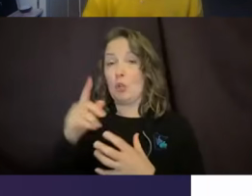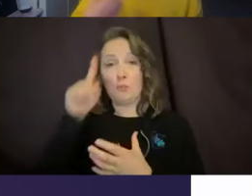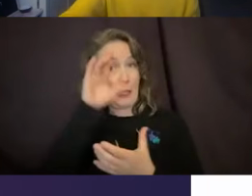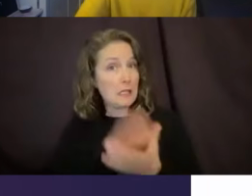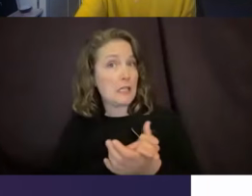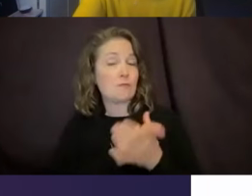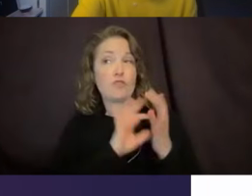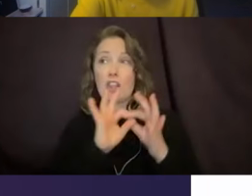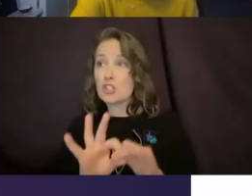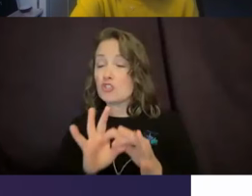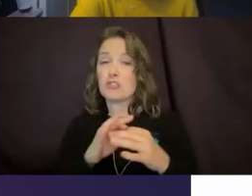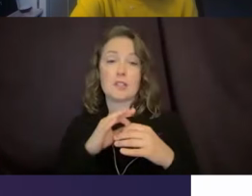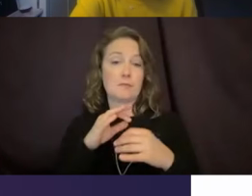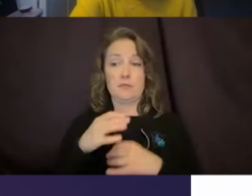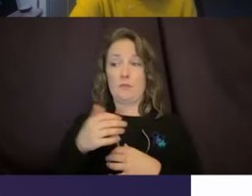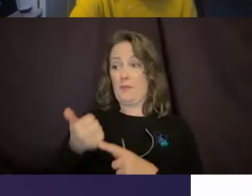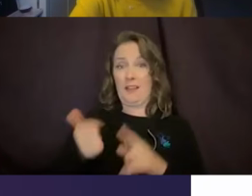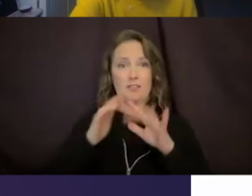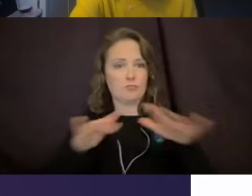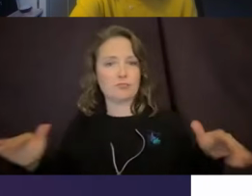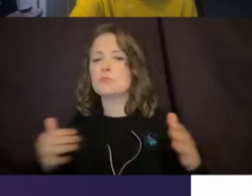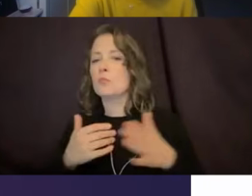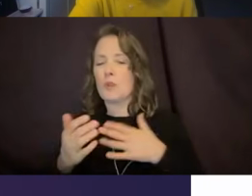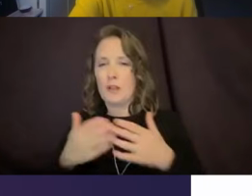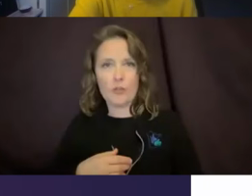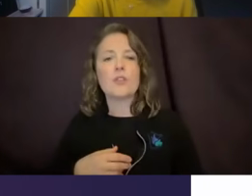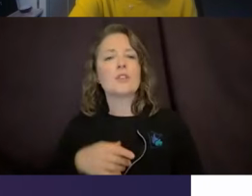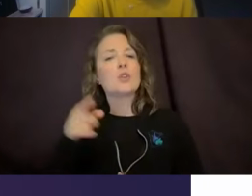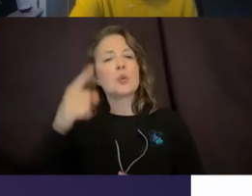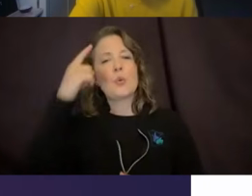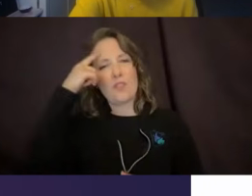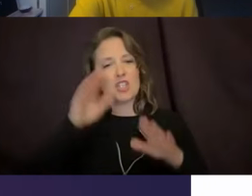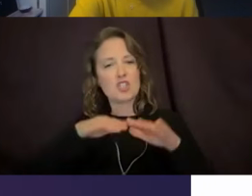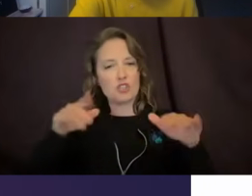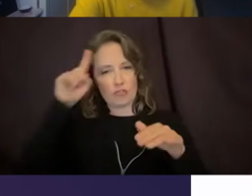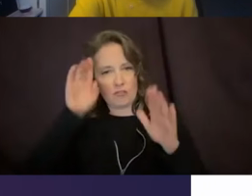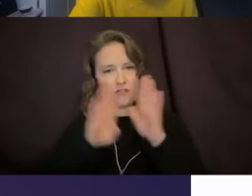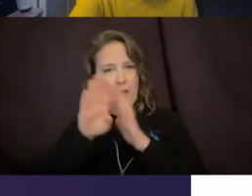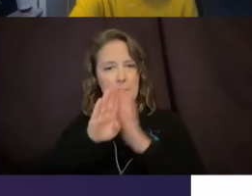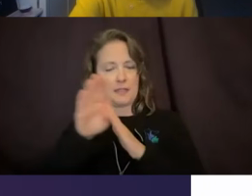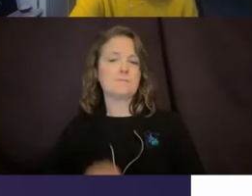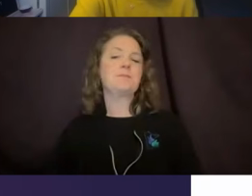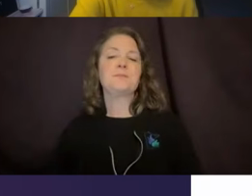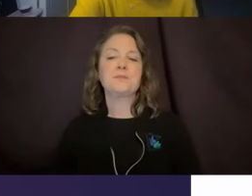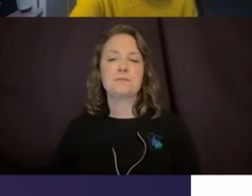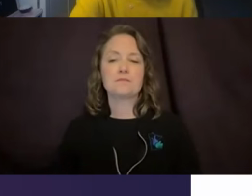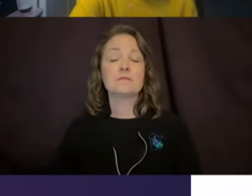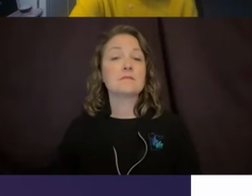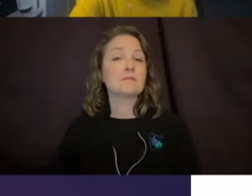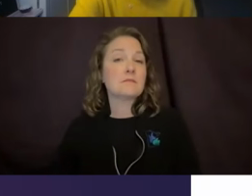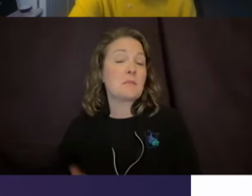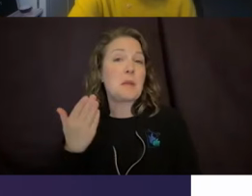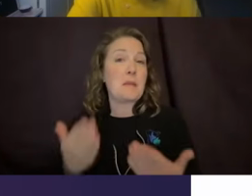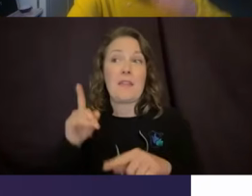relationships are like. So I invite you all to kind of send that in the chat. Of what thoughts you think children might have, even if they aren't able